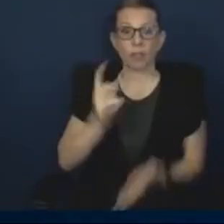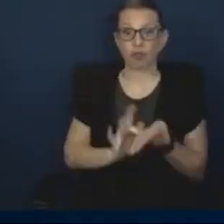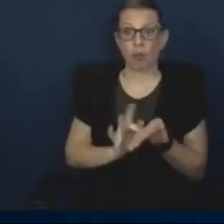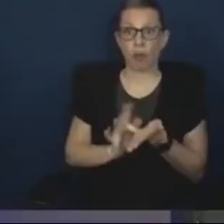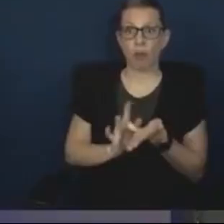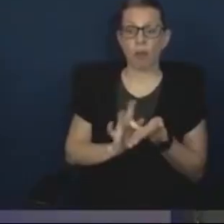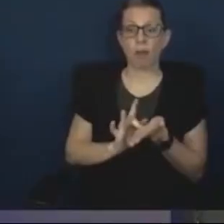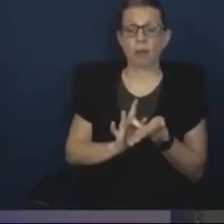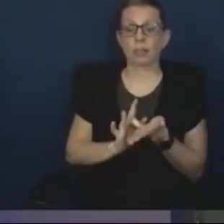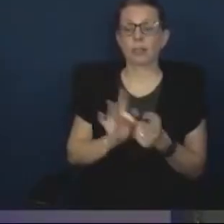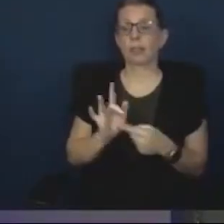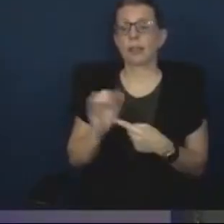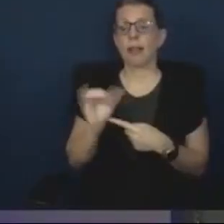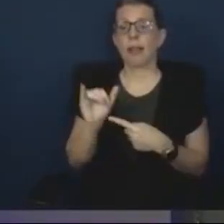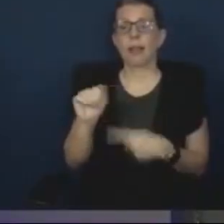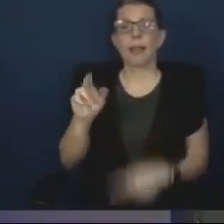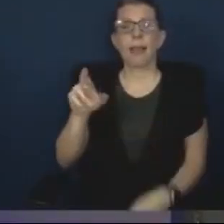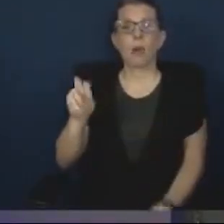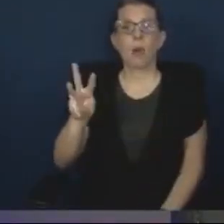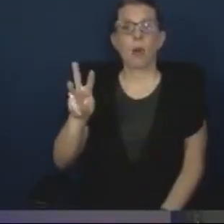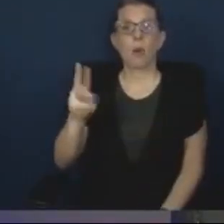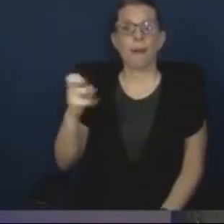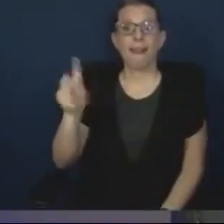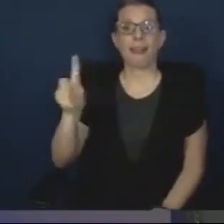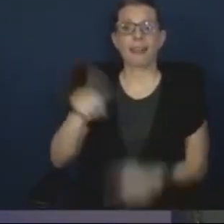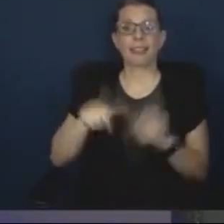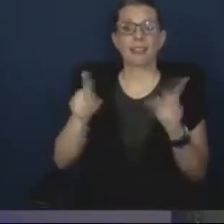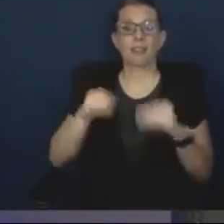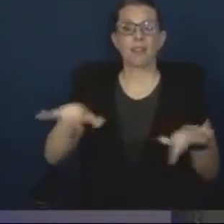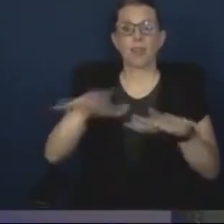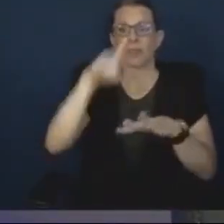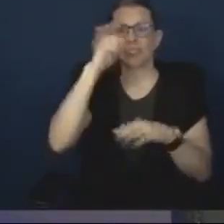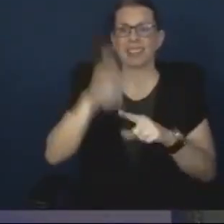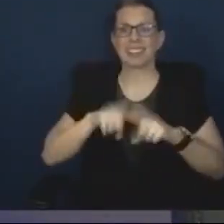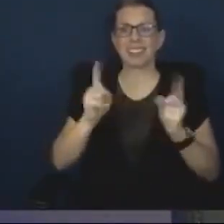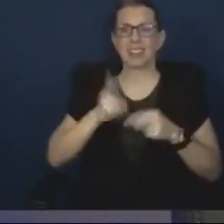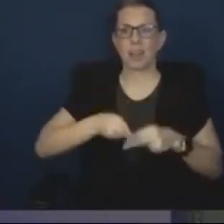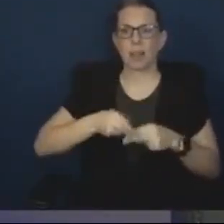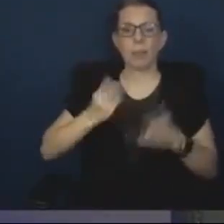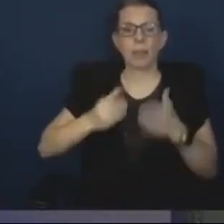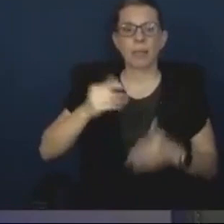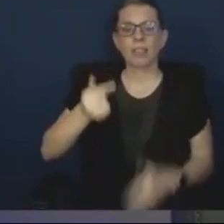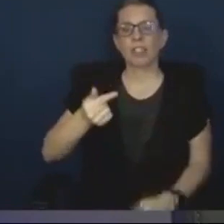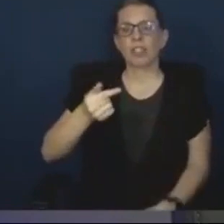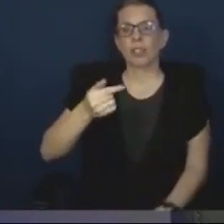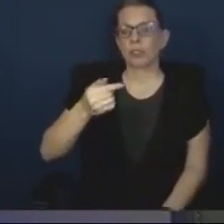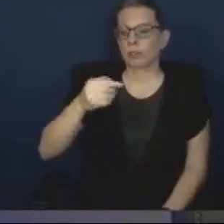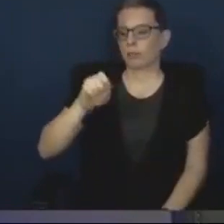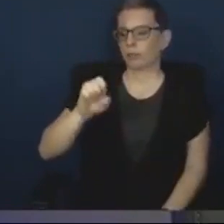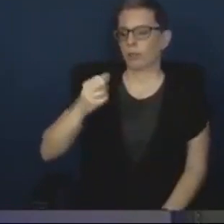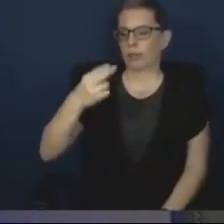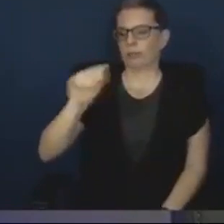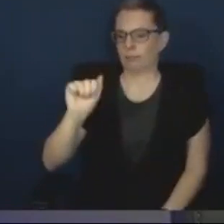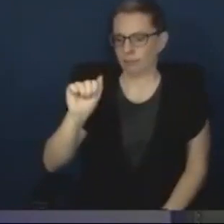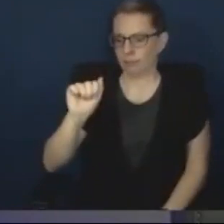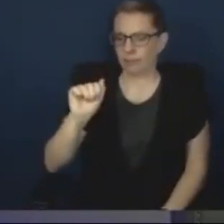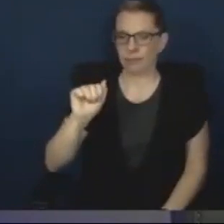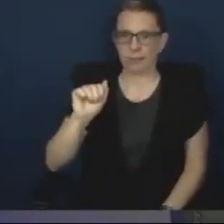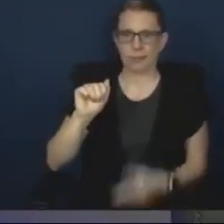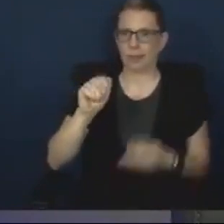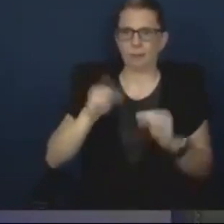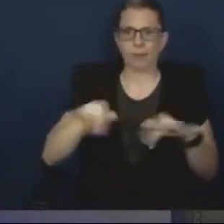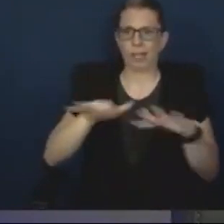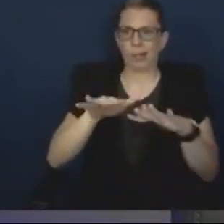well, Arrowhead Stadium has a different field because it's a different name. No, it may be called GEHA field or whatever, however you say that now. But the